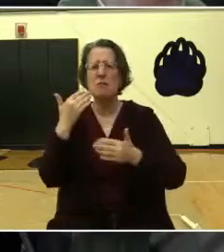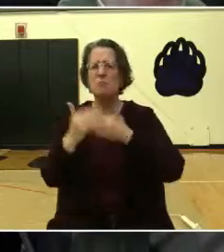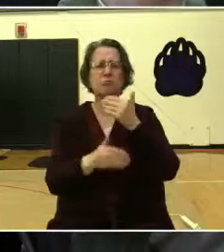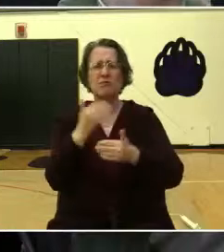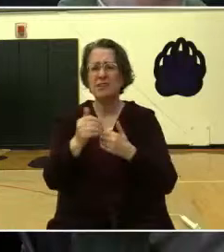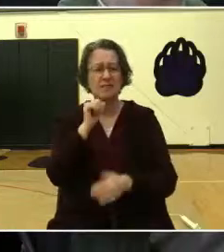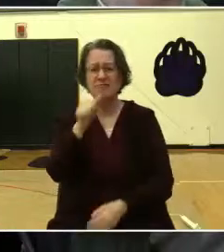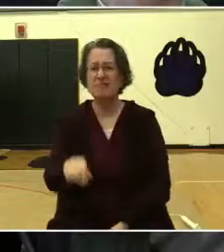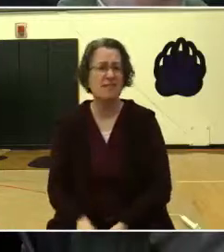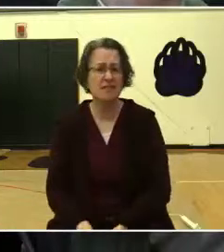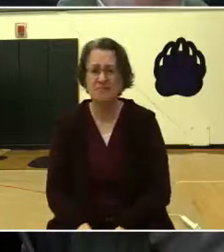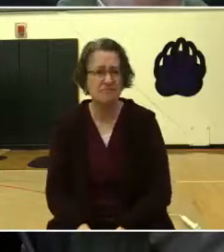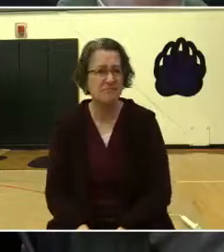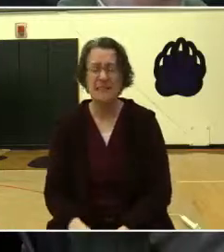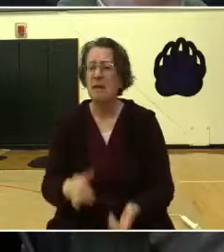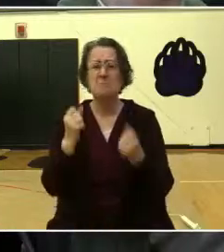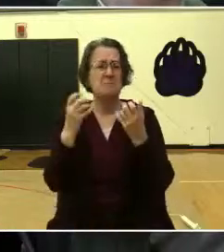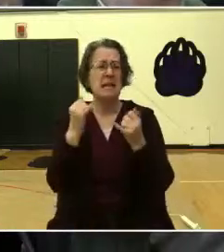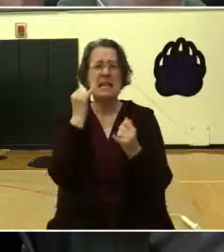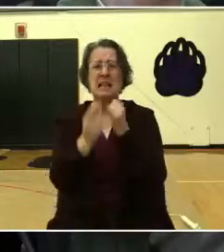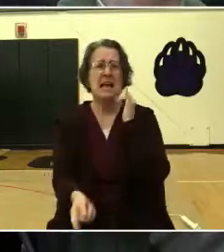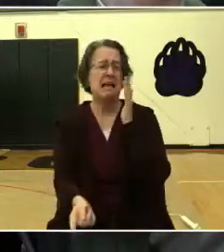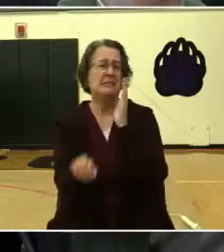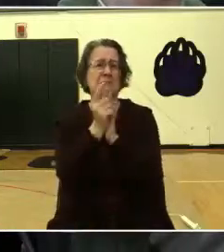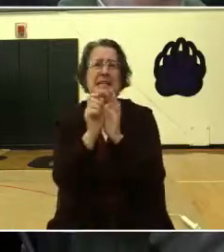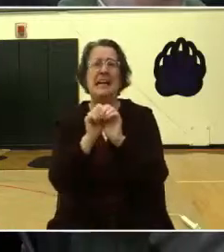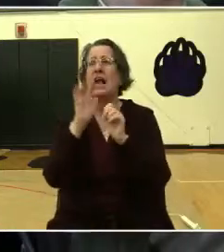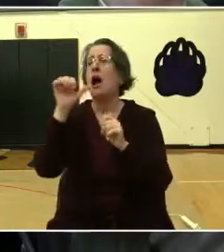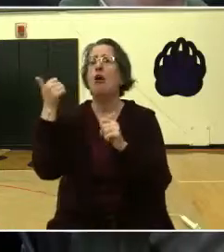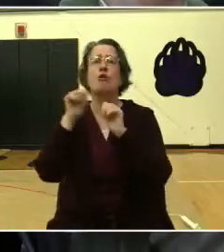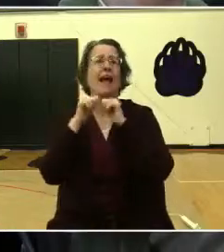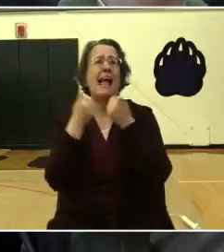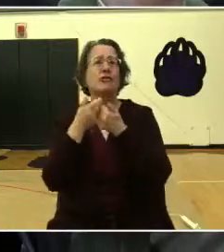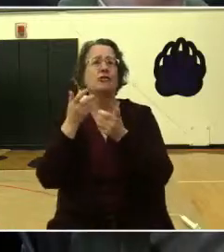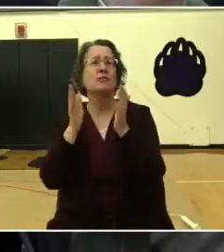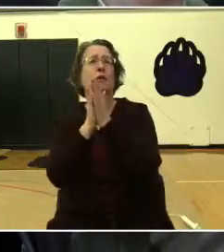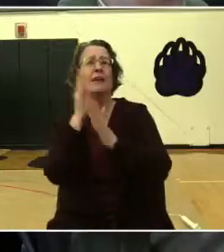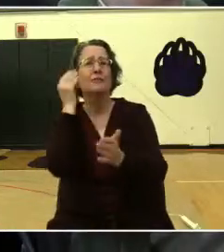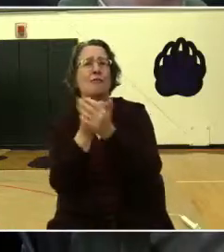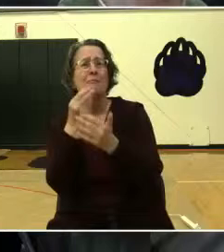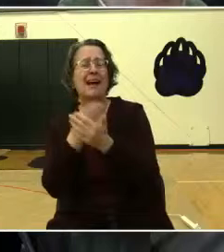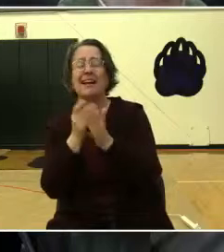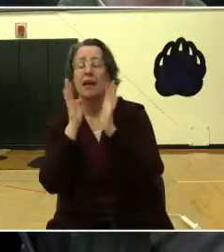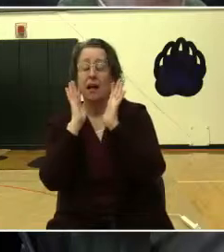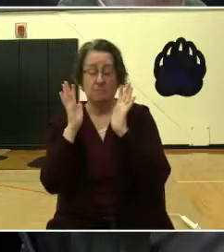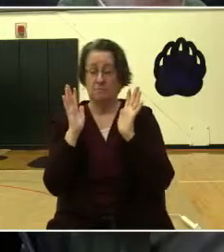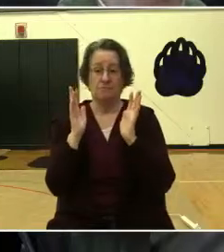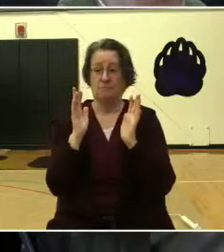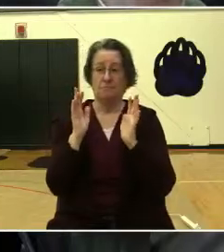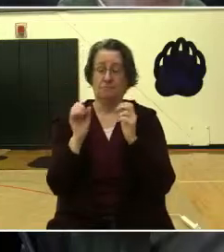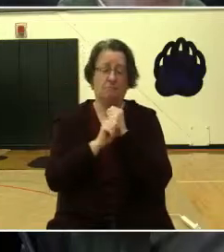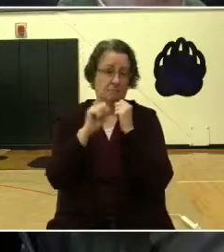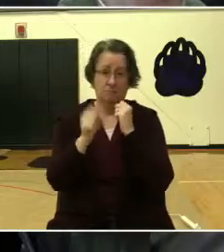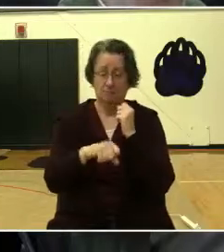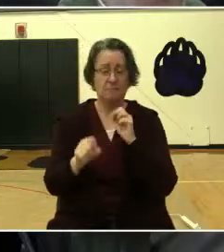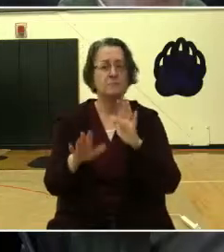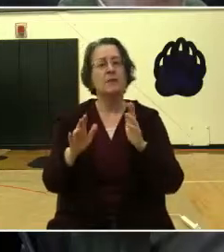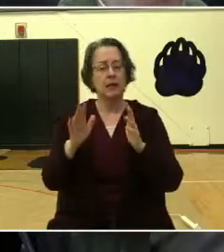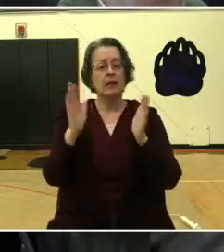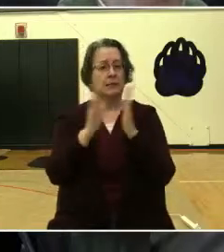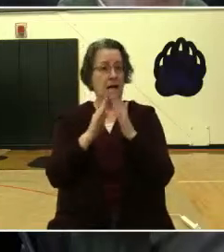minute requests and the whole uh reason the town meeting put forward the Human Services